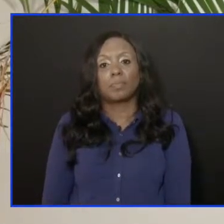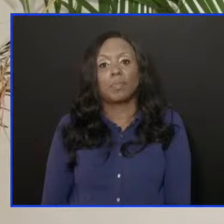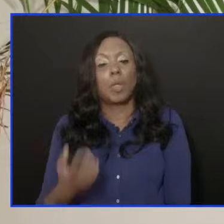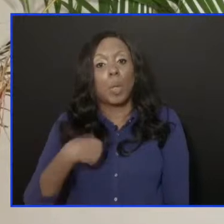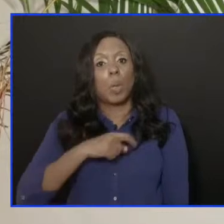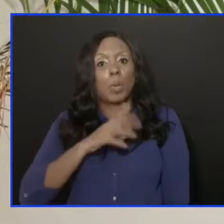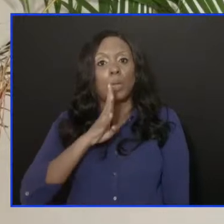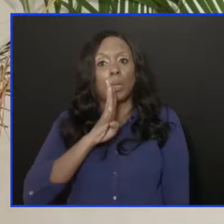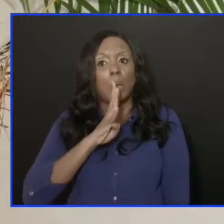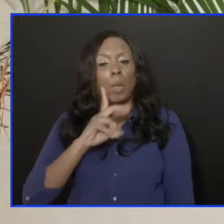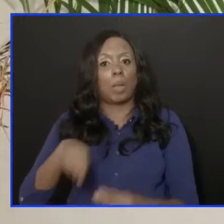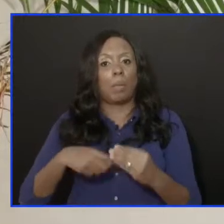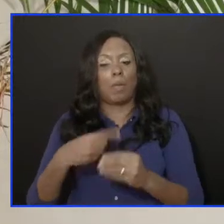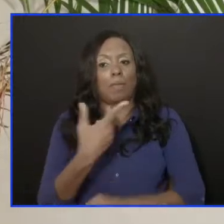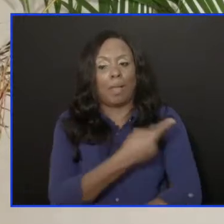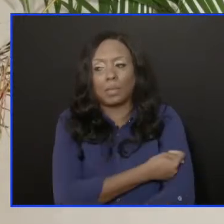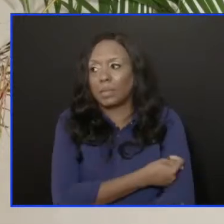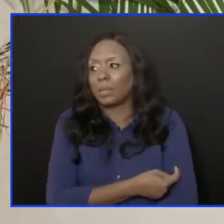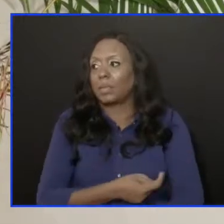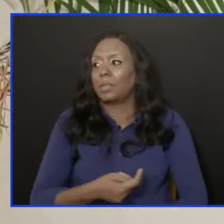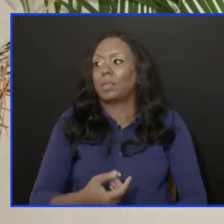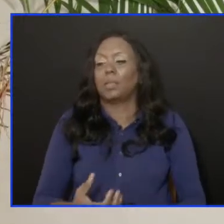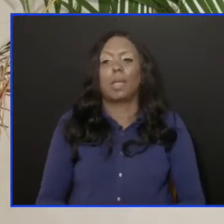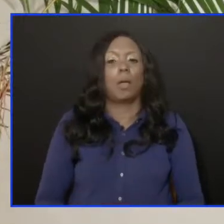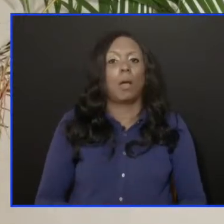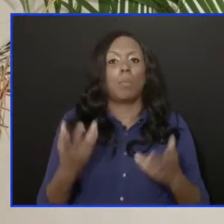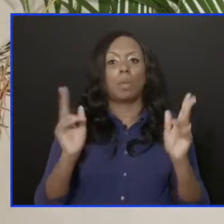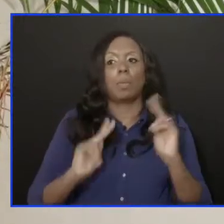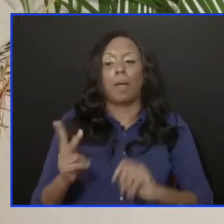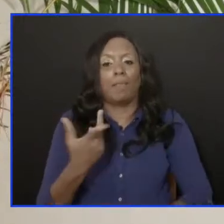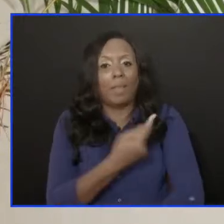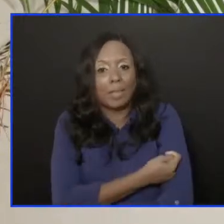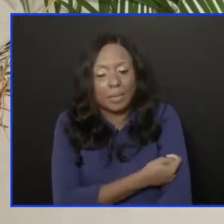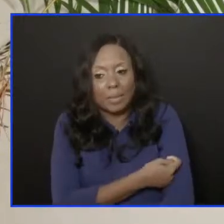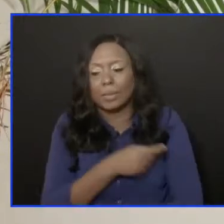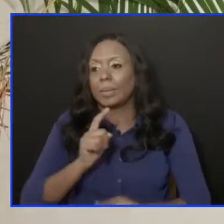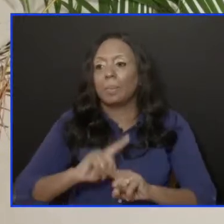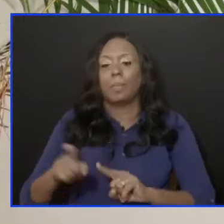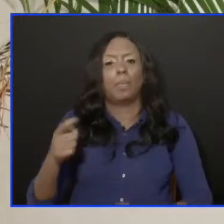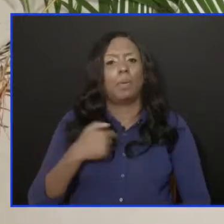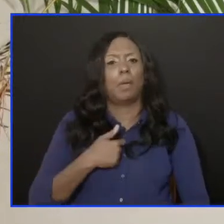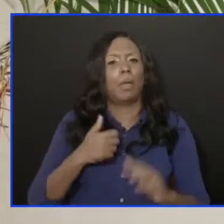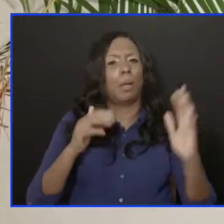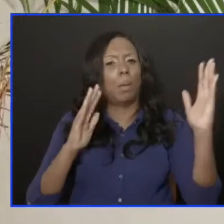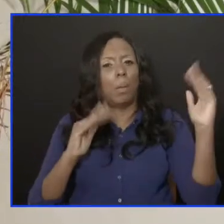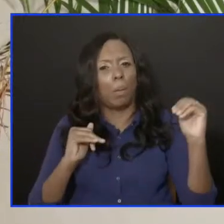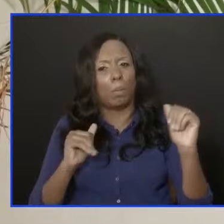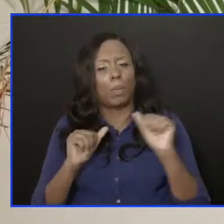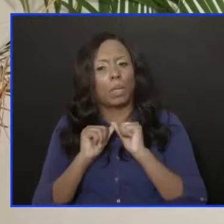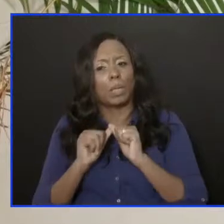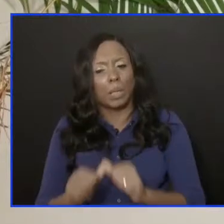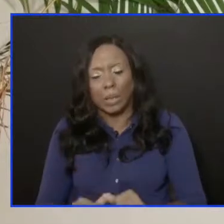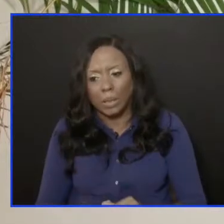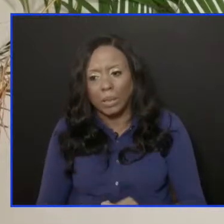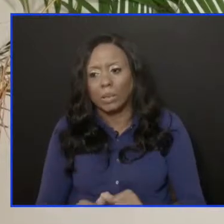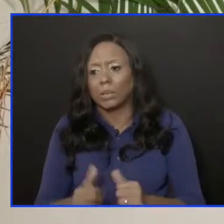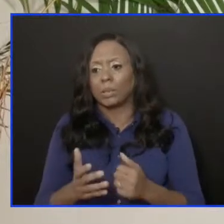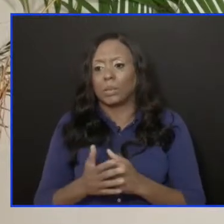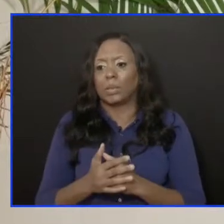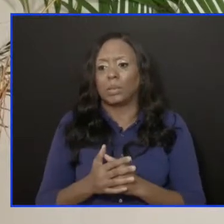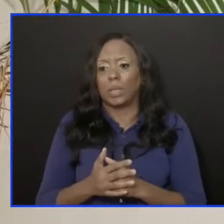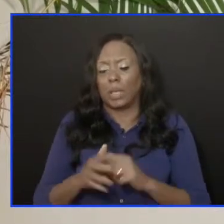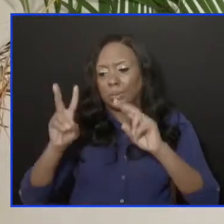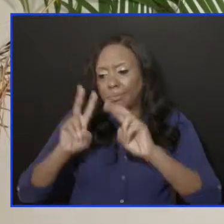Although we look at vaccine rates, I'm hopeful that we continue looking at where the country also is